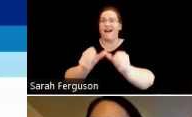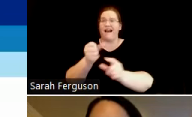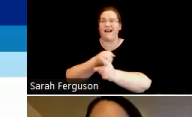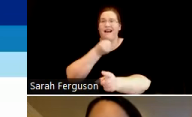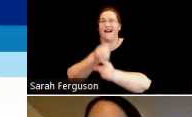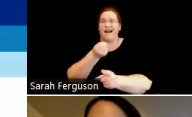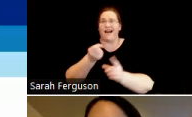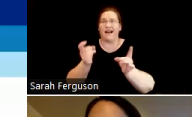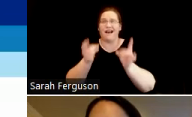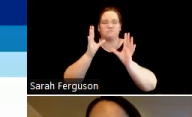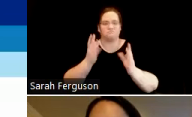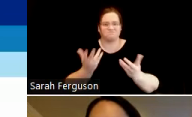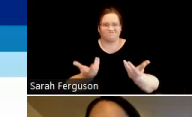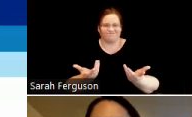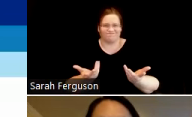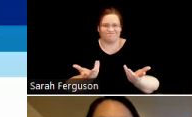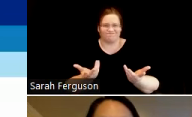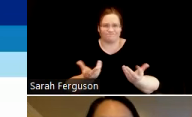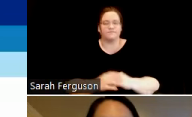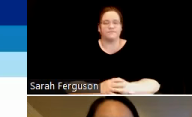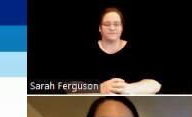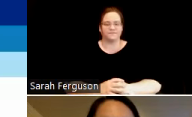Next slide, please.